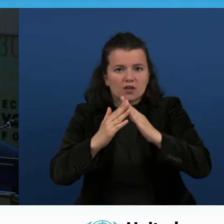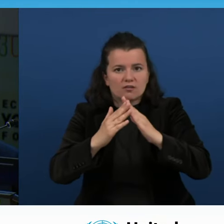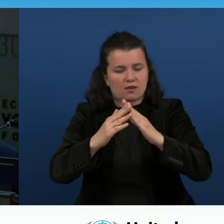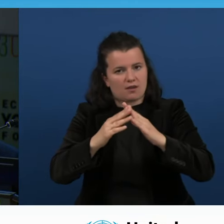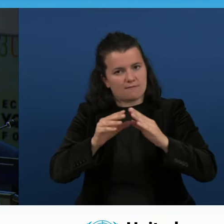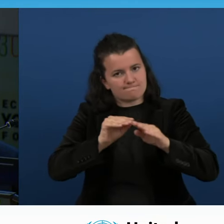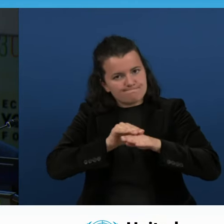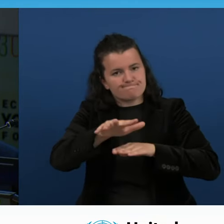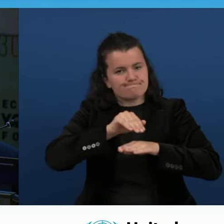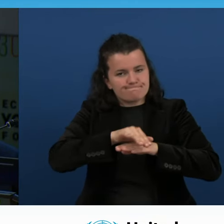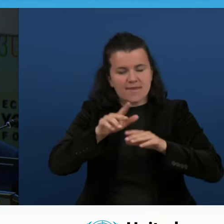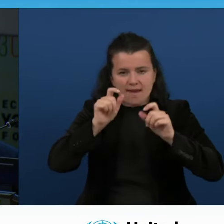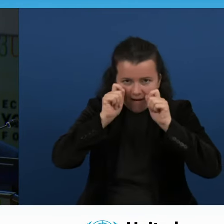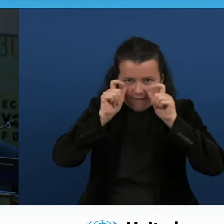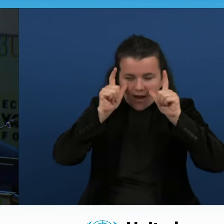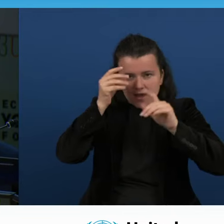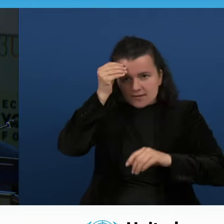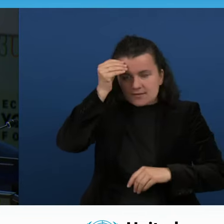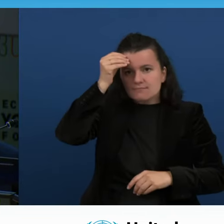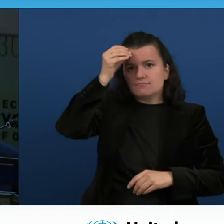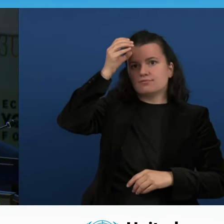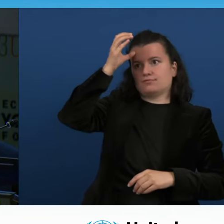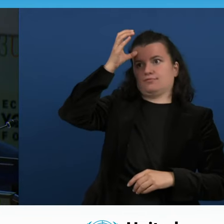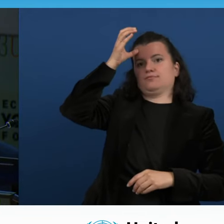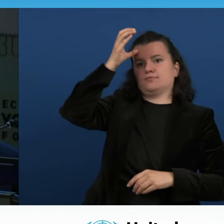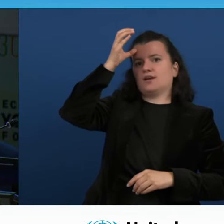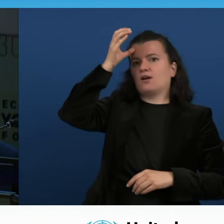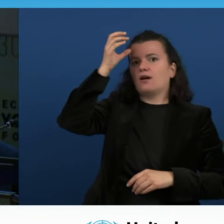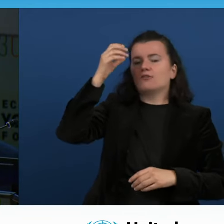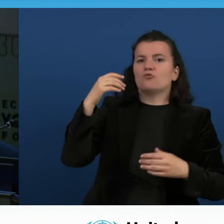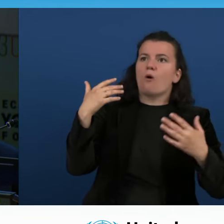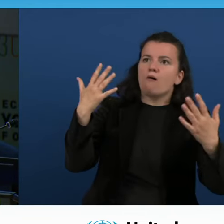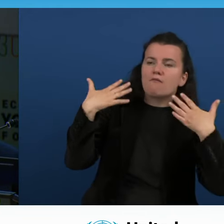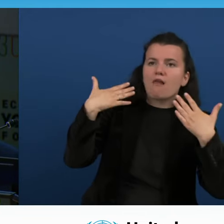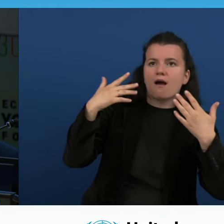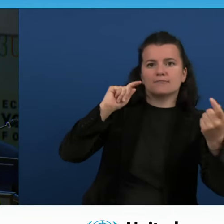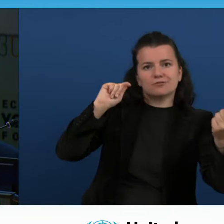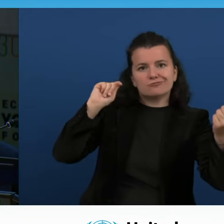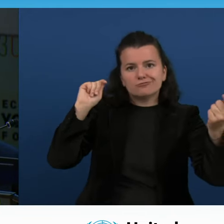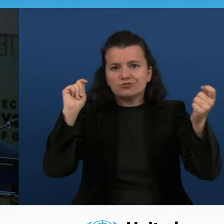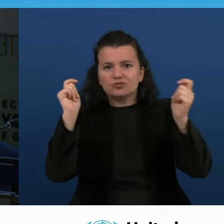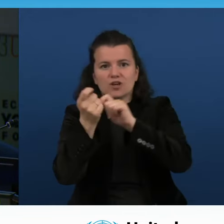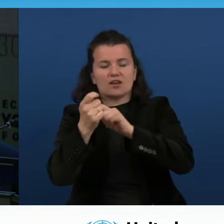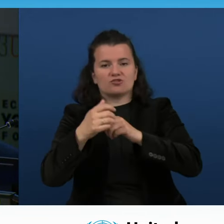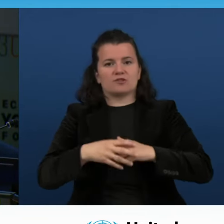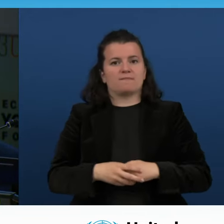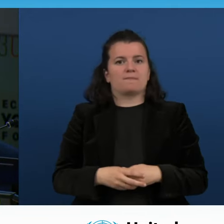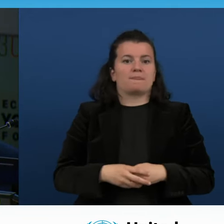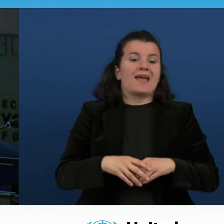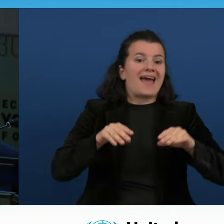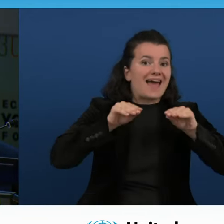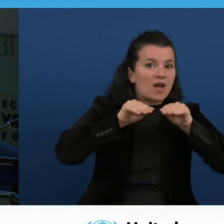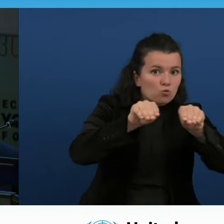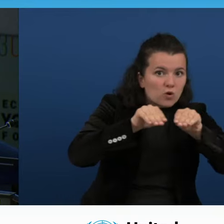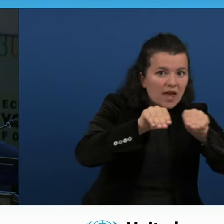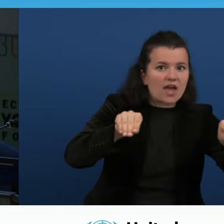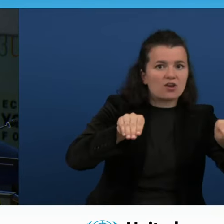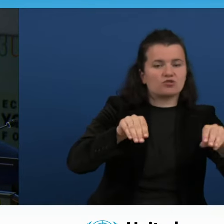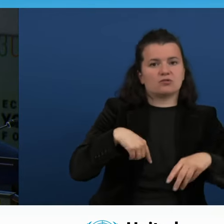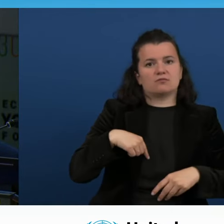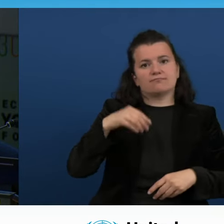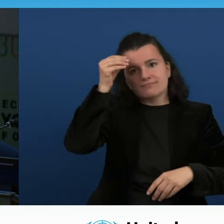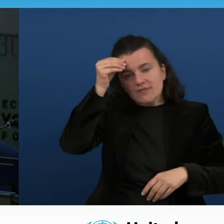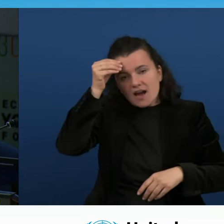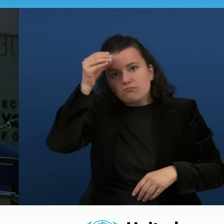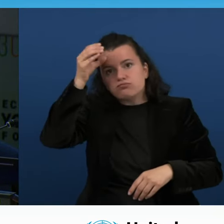addressing risks related to climate change. And I will focus on awareness raising and education. I think that is what we need today. Many of